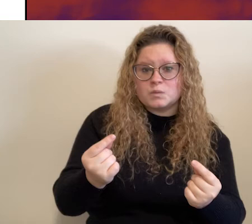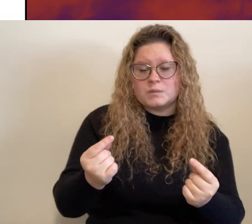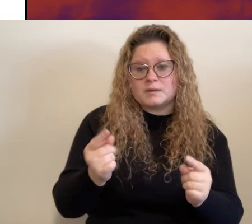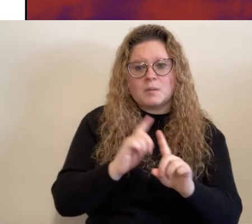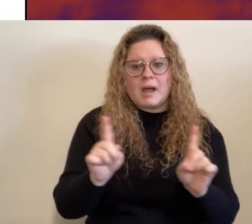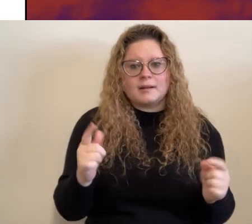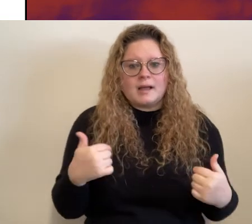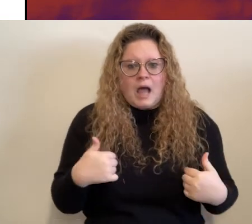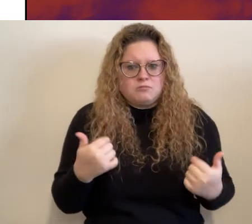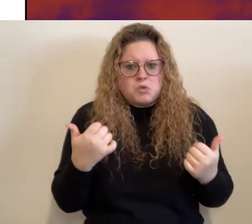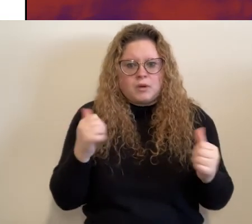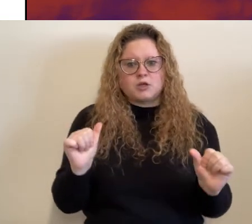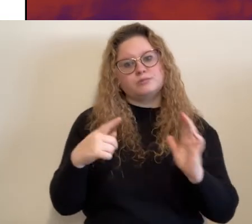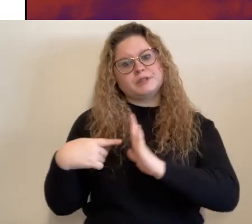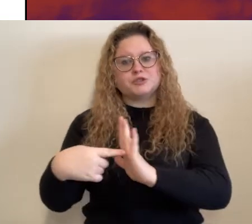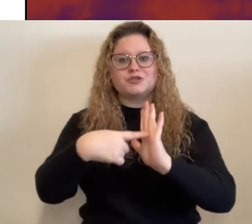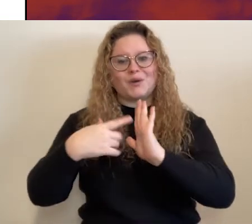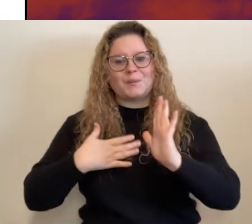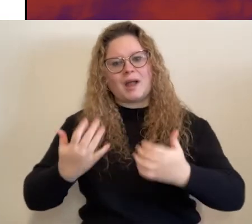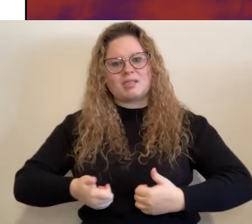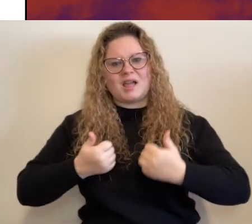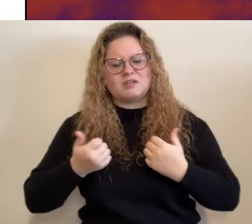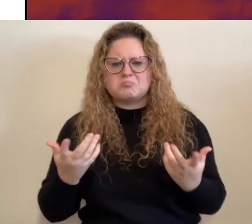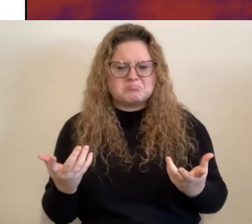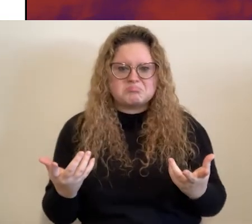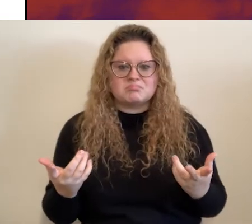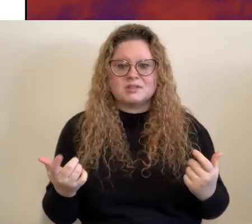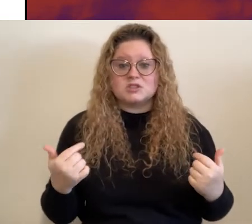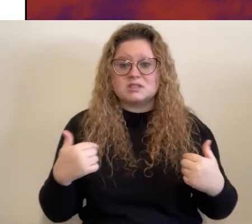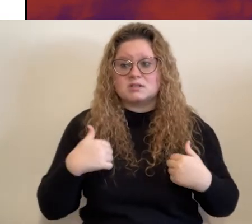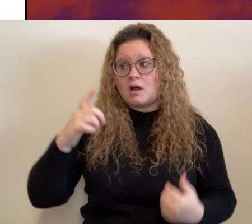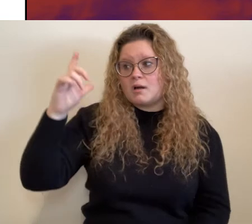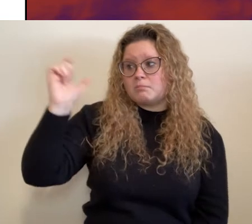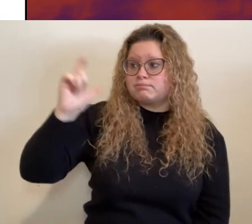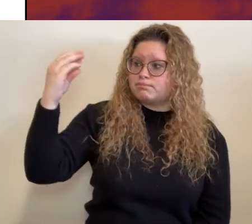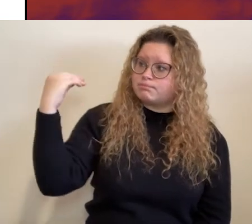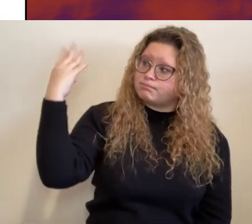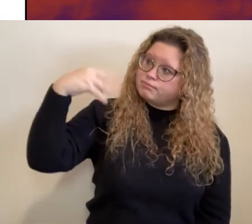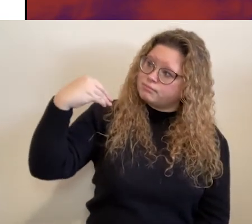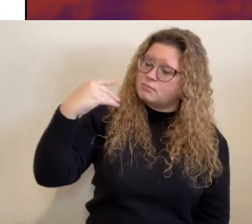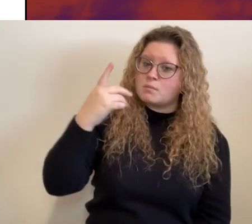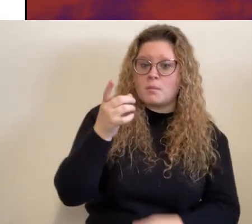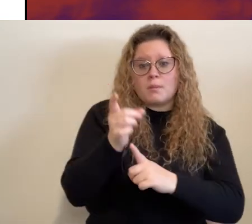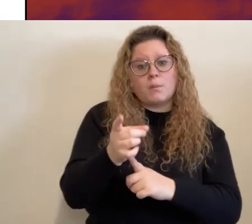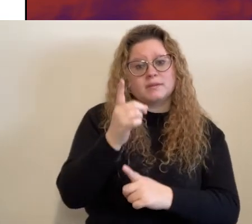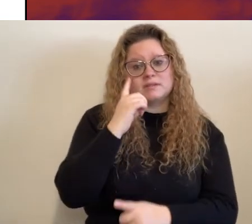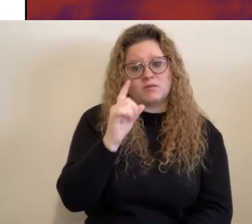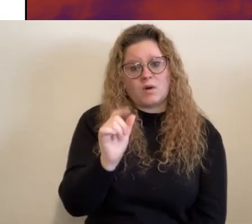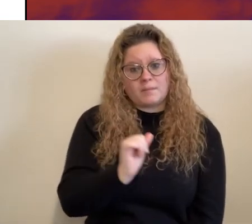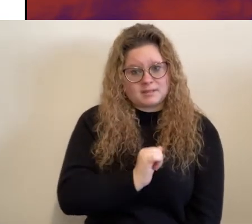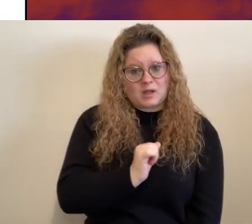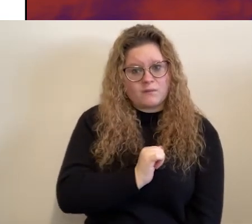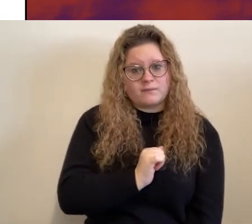I'm trying to showcase my life. It wasn't like that. It was just I'm capturing those moments so that I can